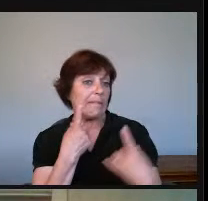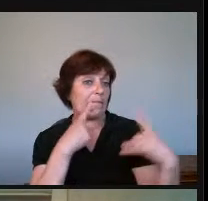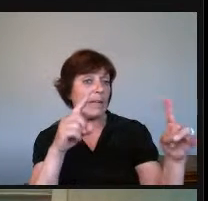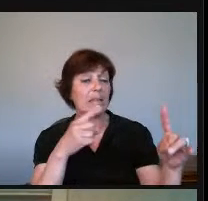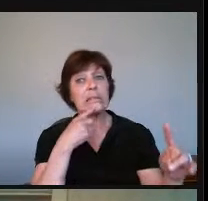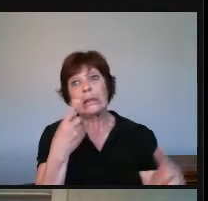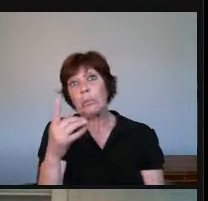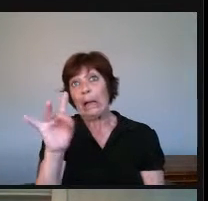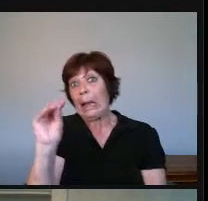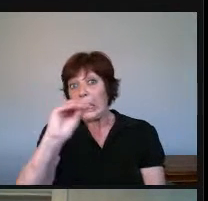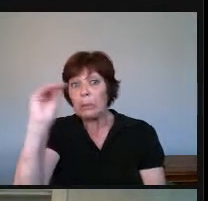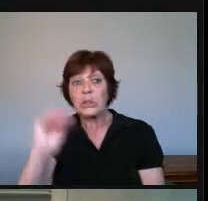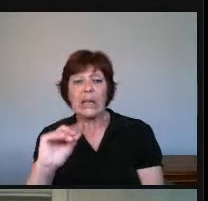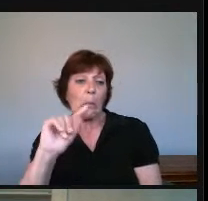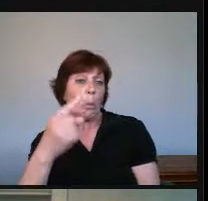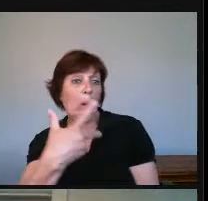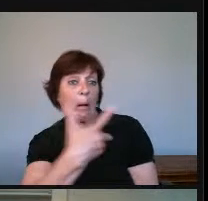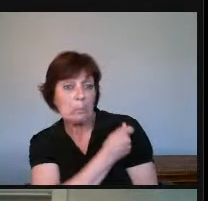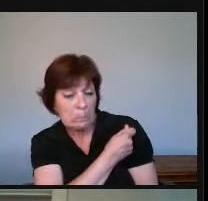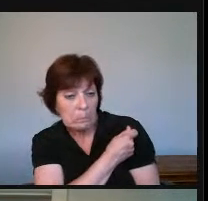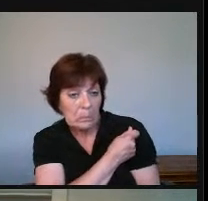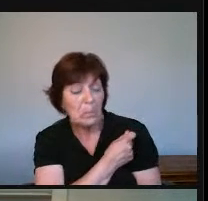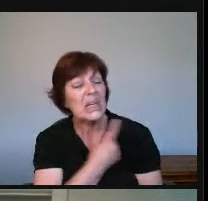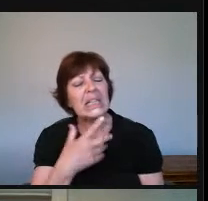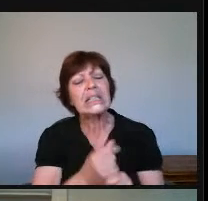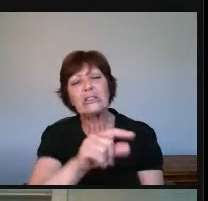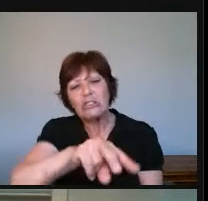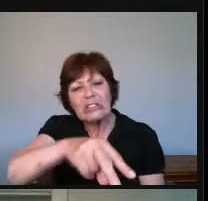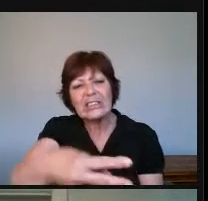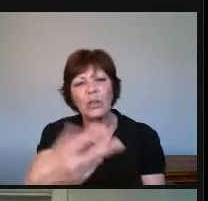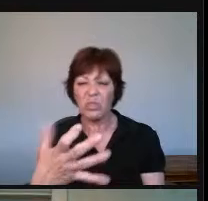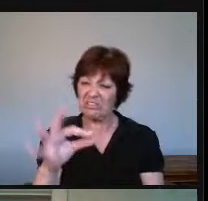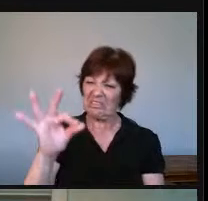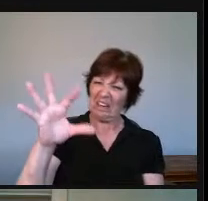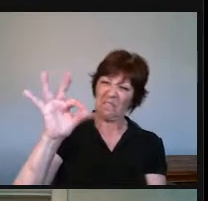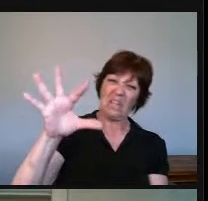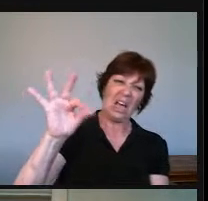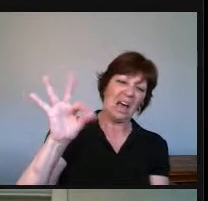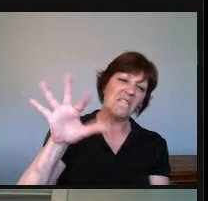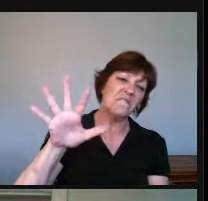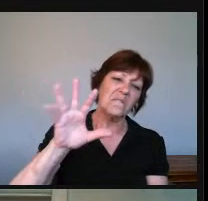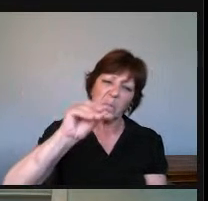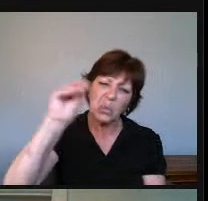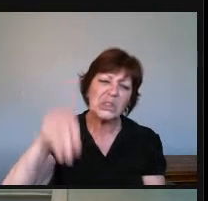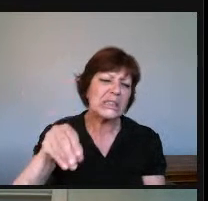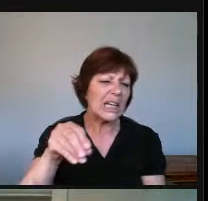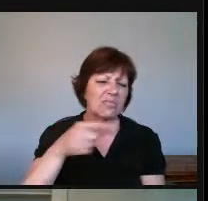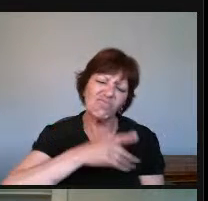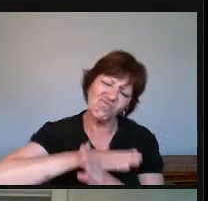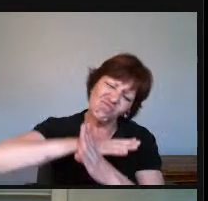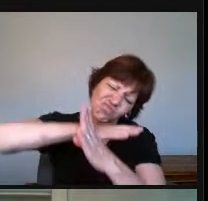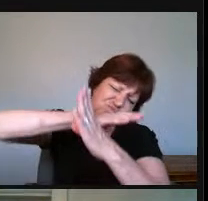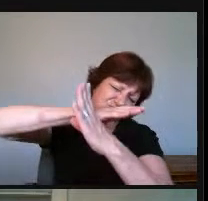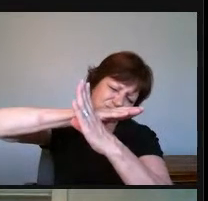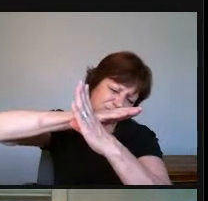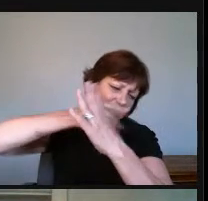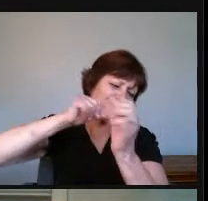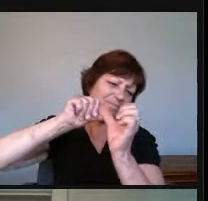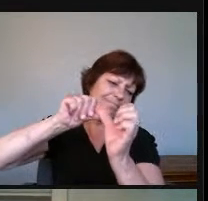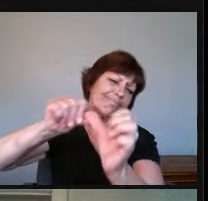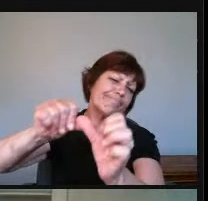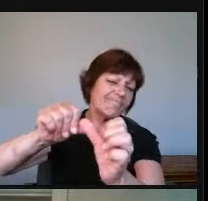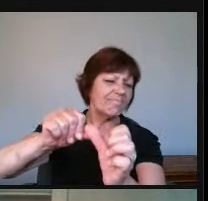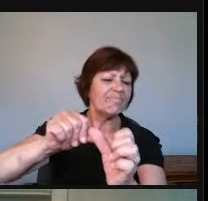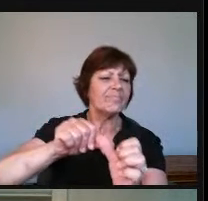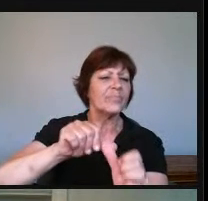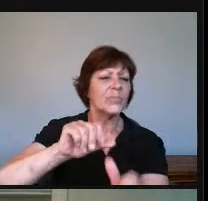80% grants immunity. You want to go to 95%. You want to get as much immunity as you can. You want it to last as long as you can. So